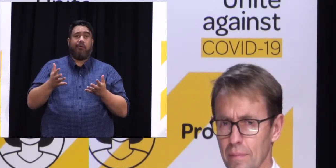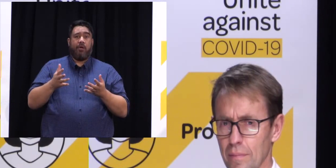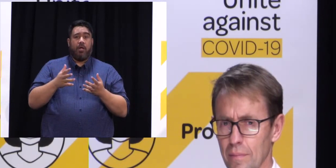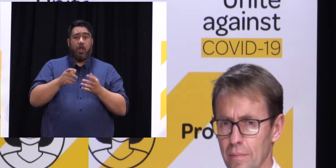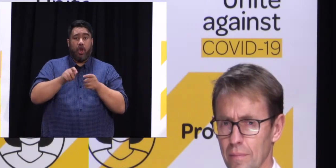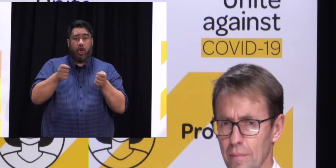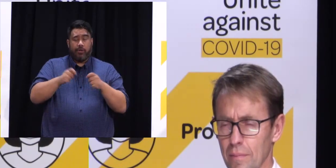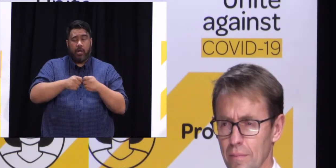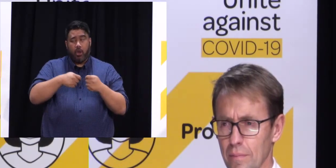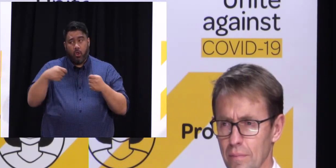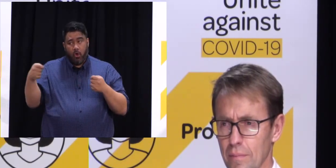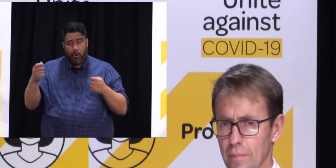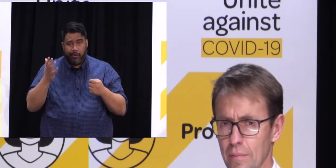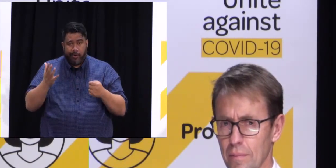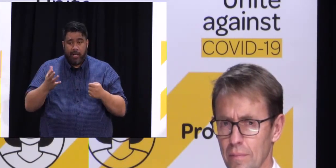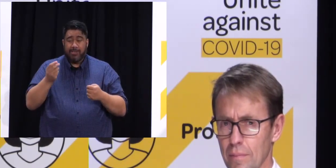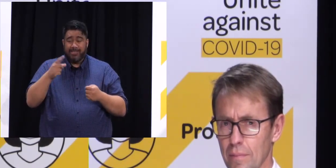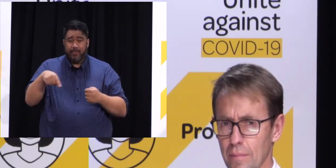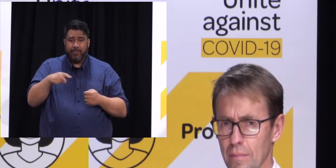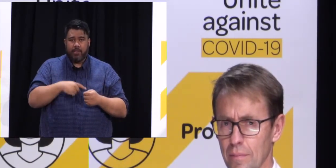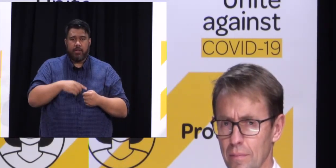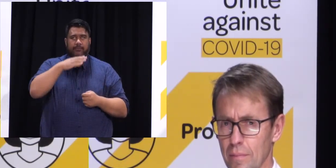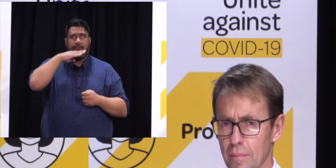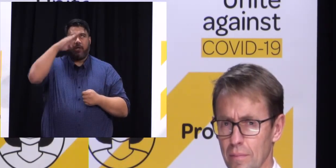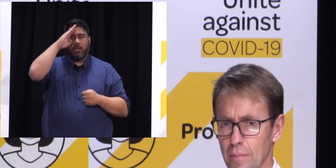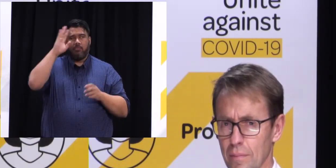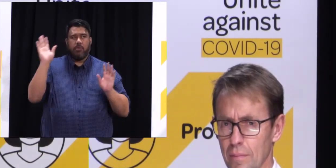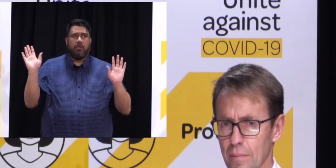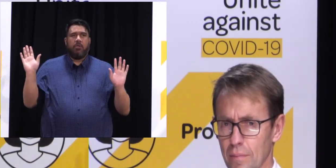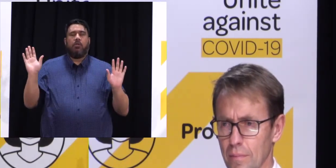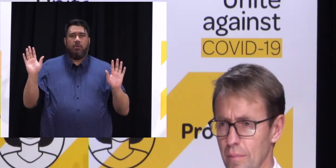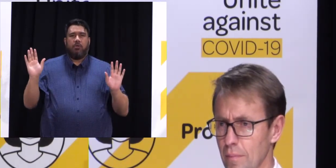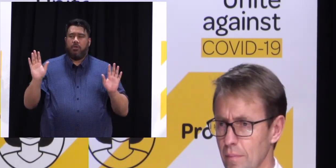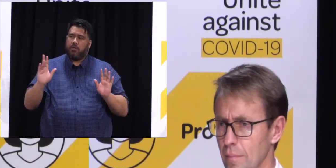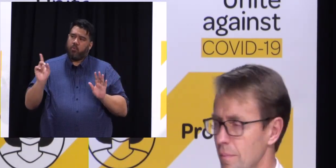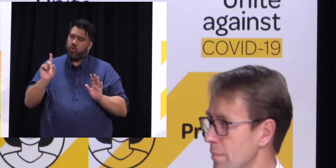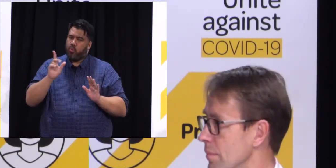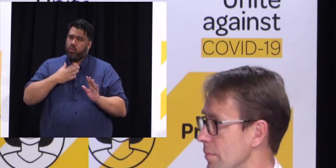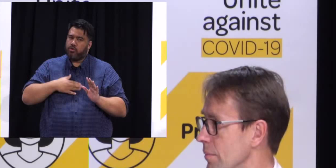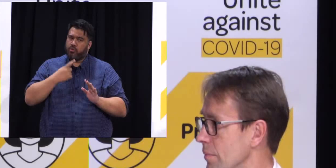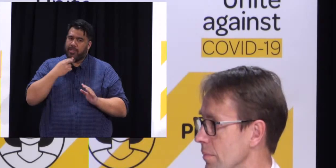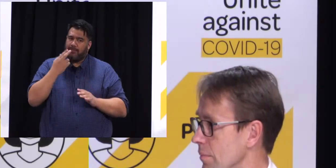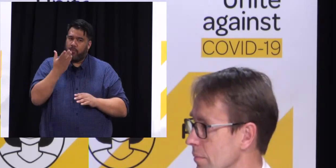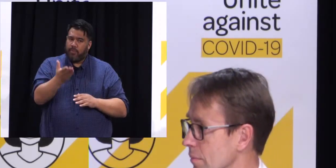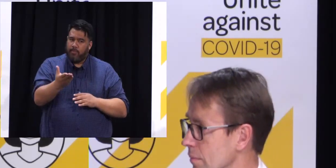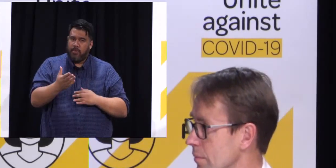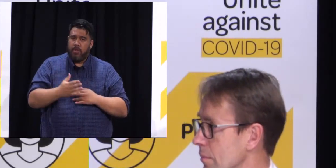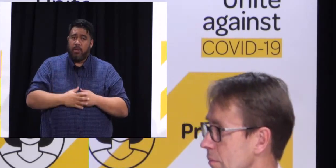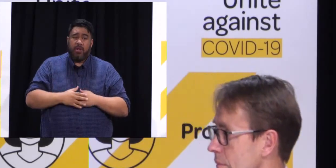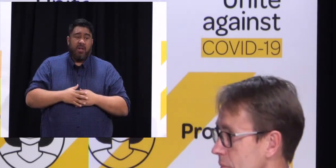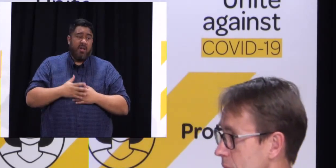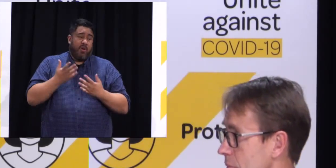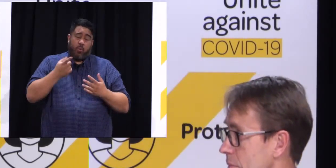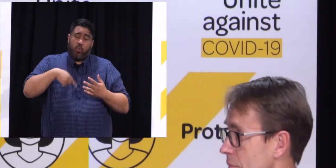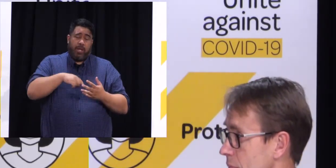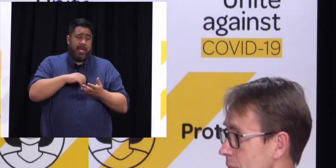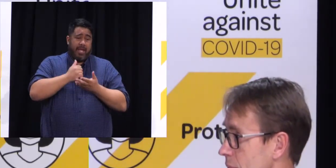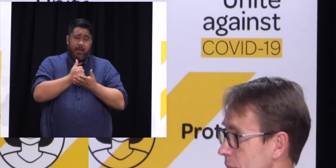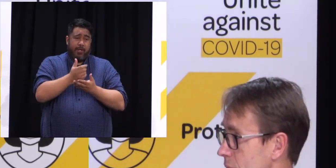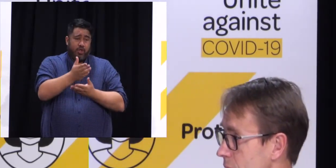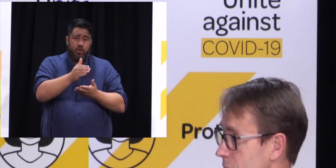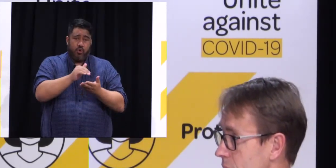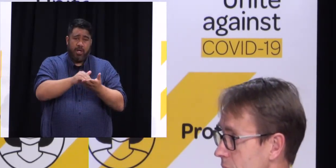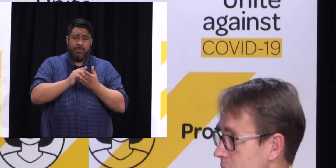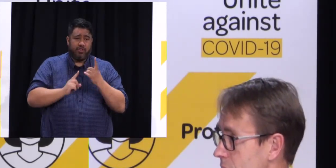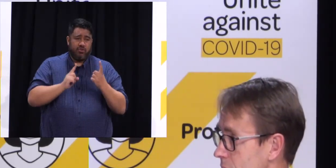of what is your message for those people who are just getting a bit fatigued with this lockdown? That we're all in it together. And that we've done it before and